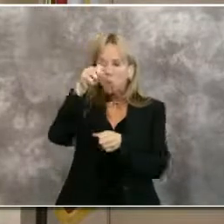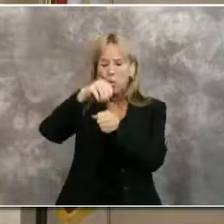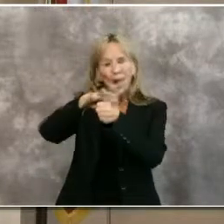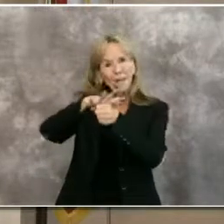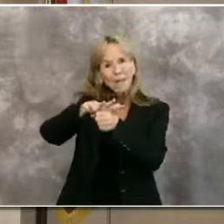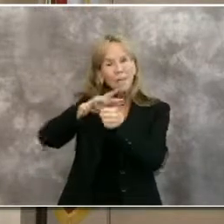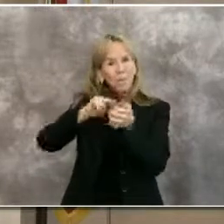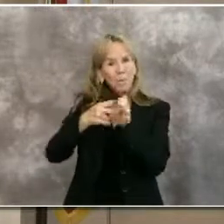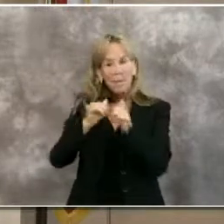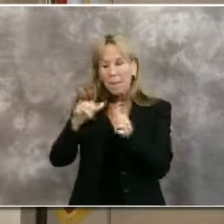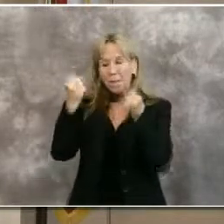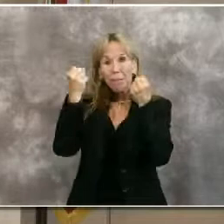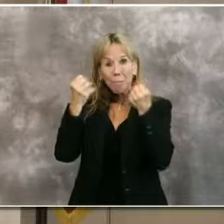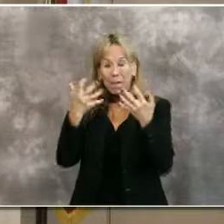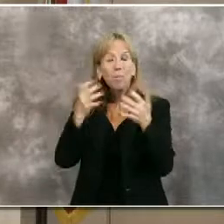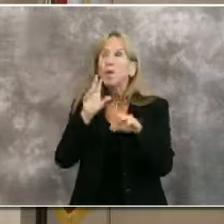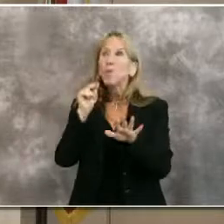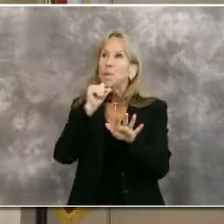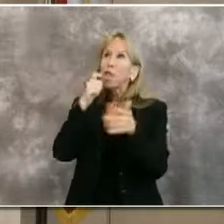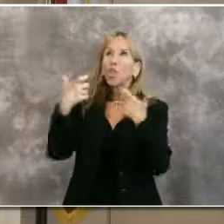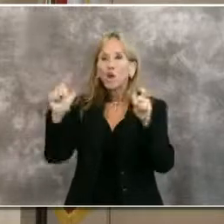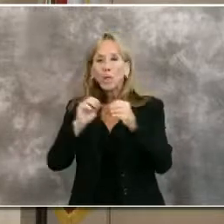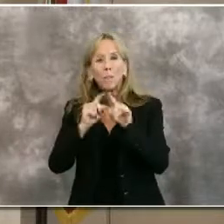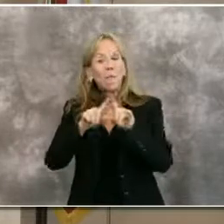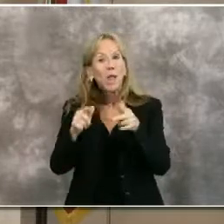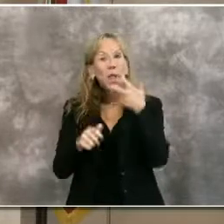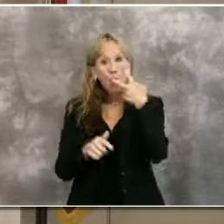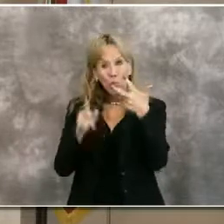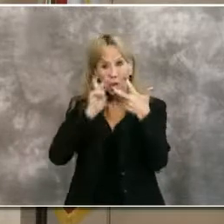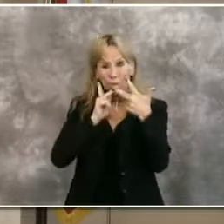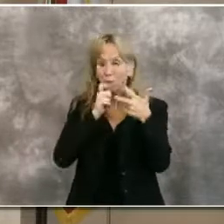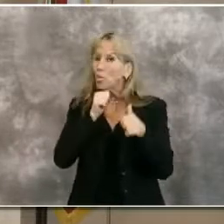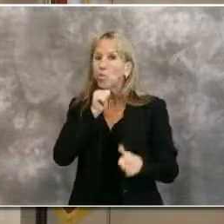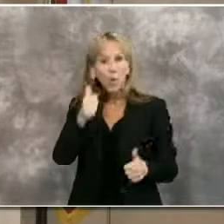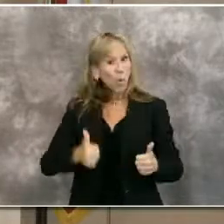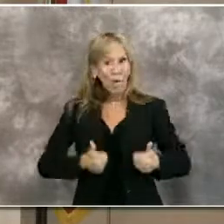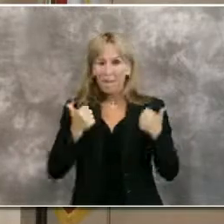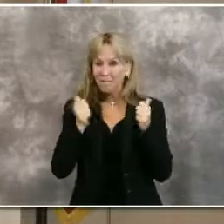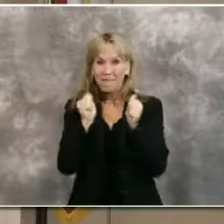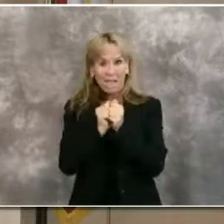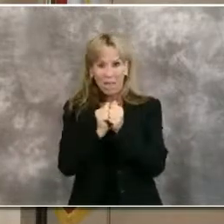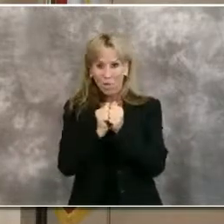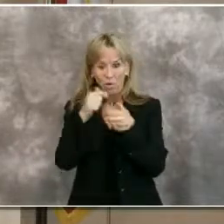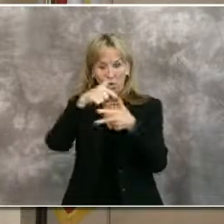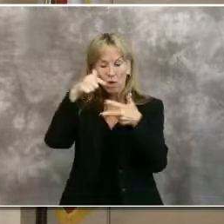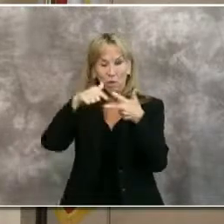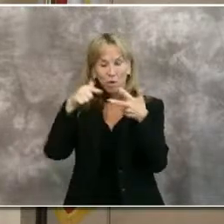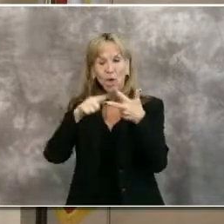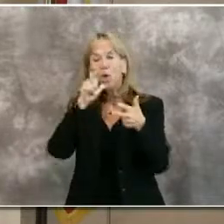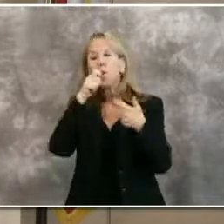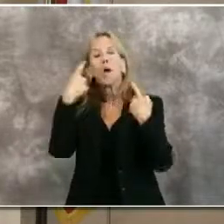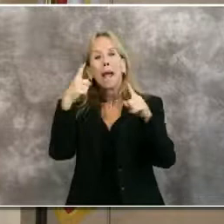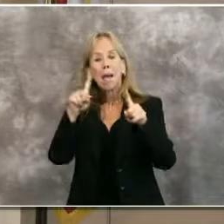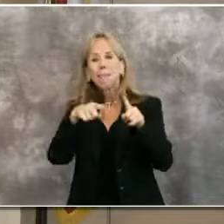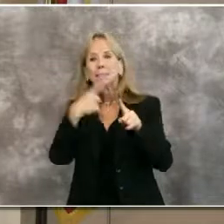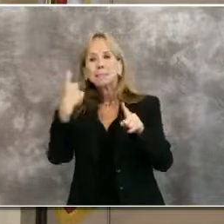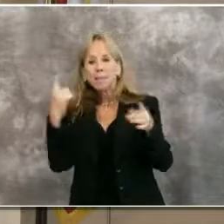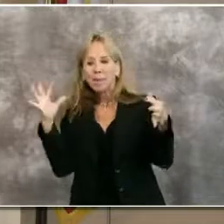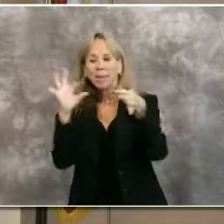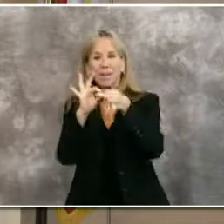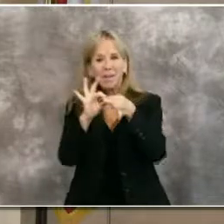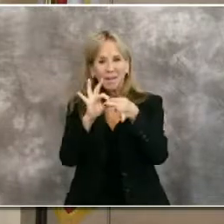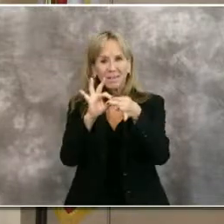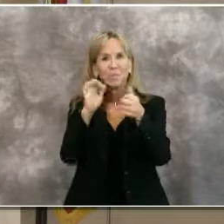number, actually 3 people from different households associated with a particular